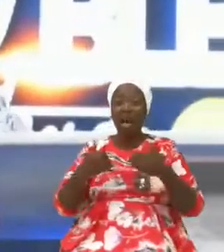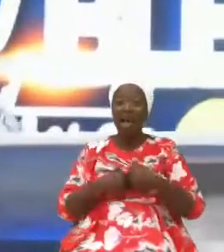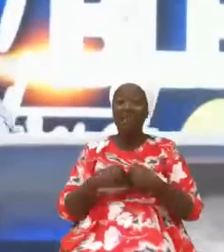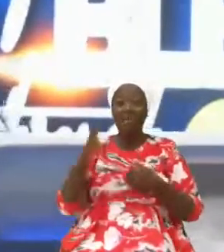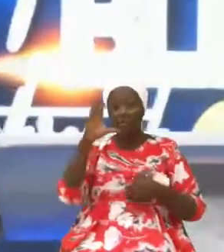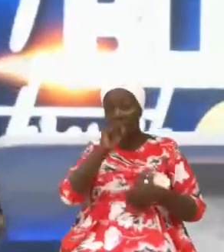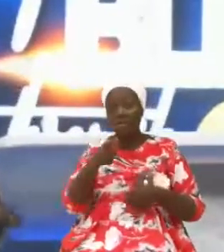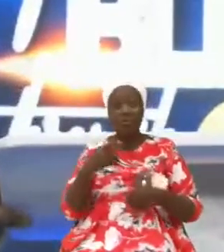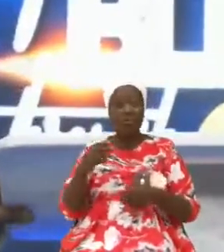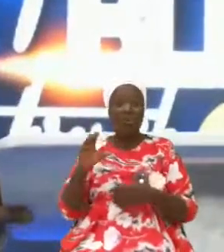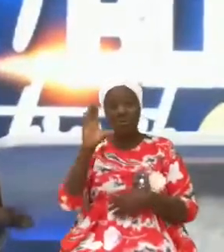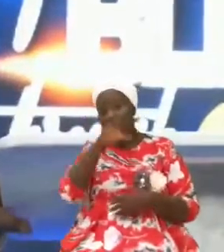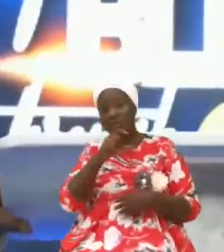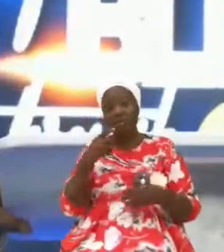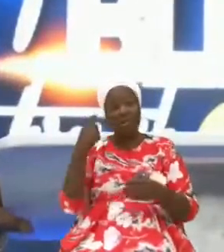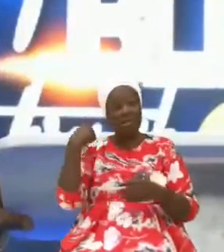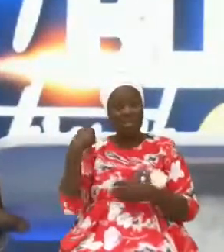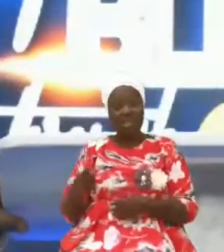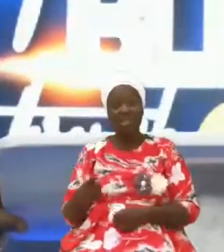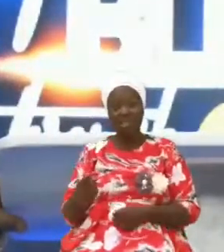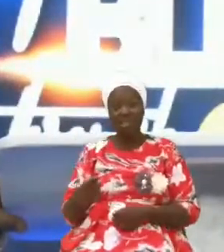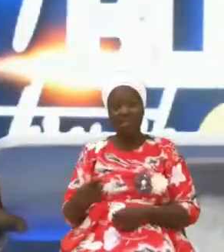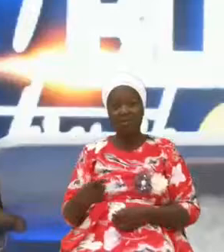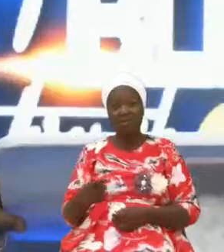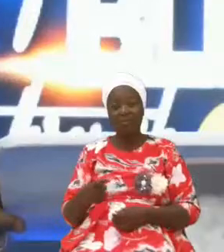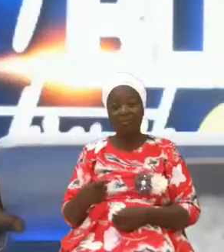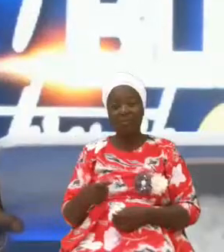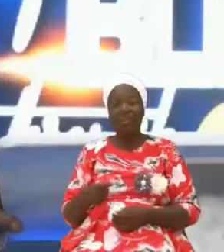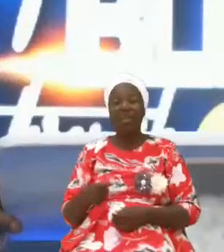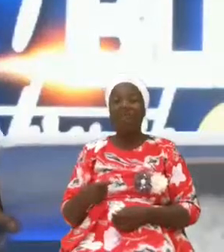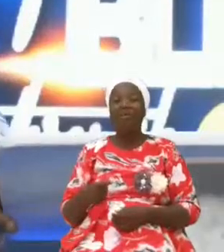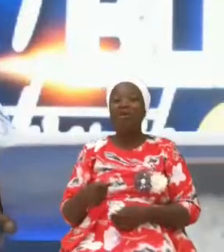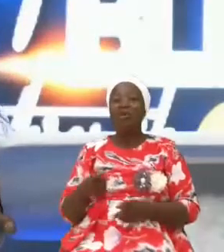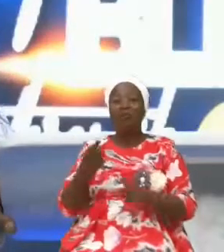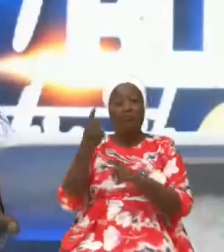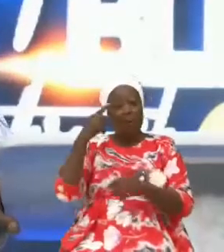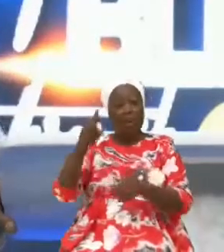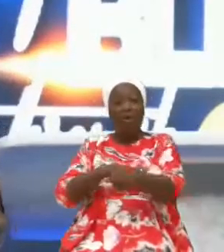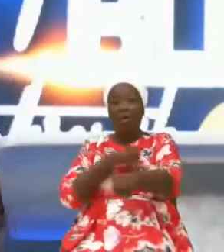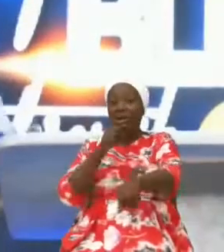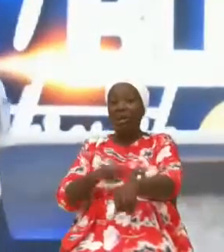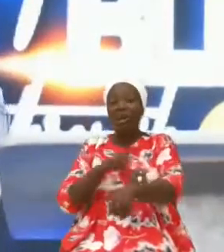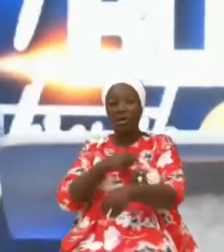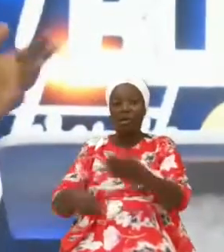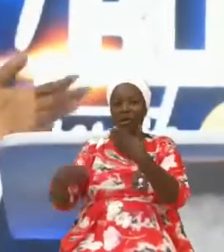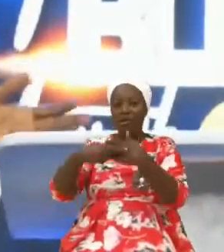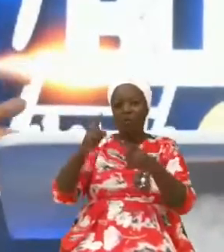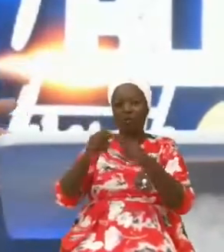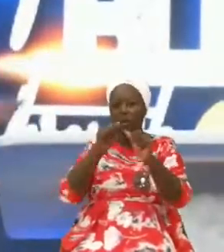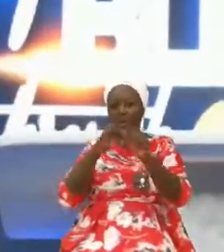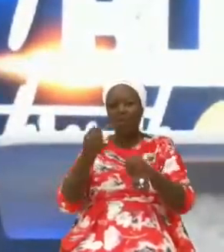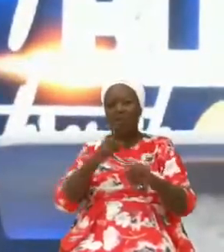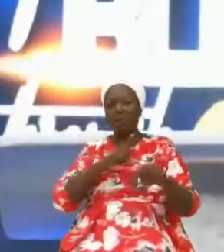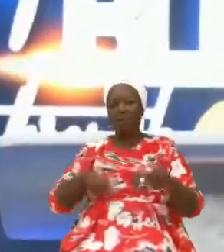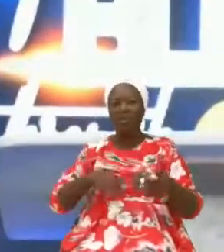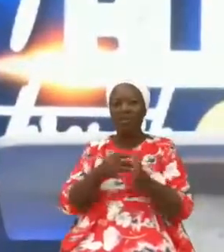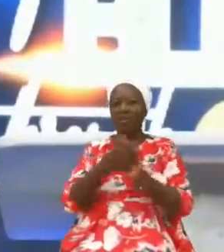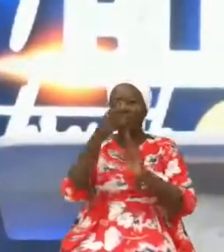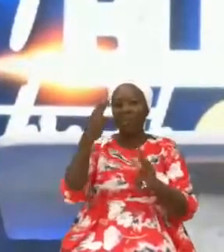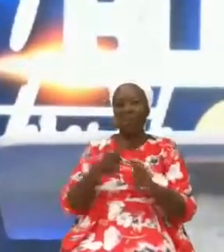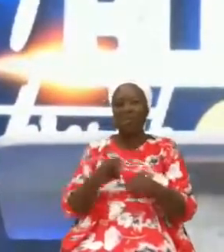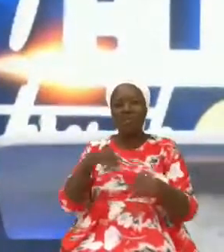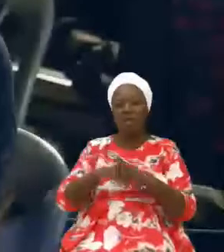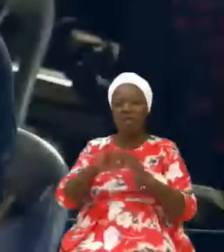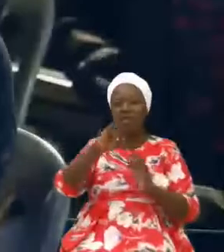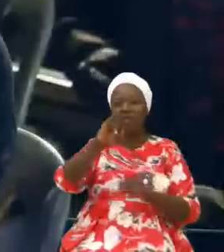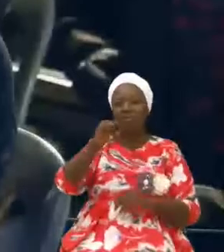good thing that has eluded you, that has escaped you for a long time, you are going to be restored to the blessings